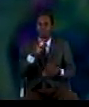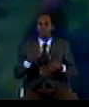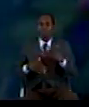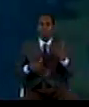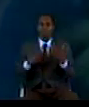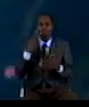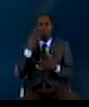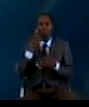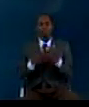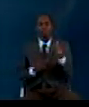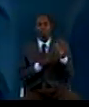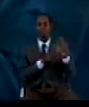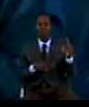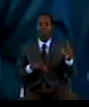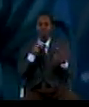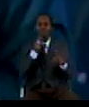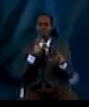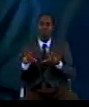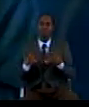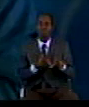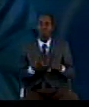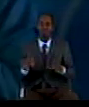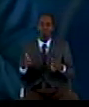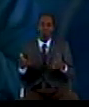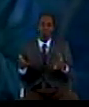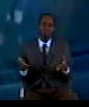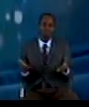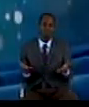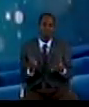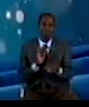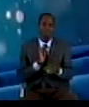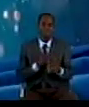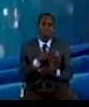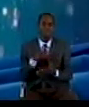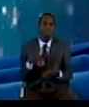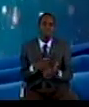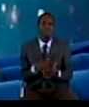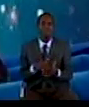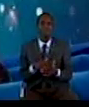the Lord is doing and has been doing, and tonight will yet do.